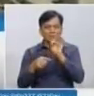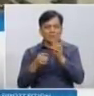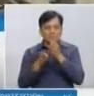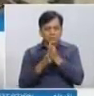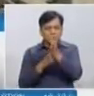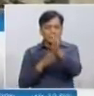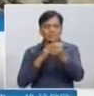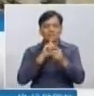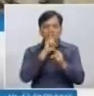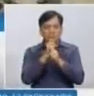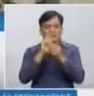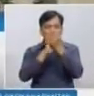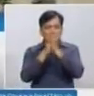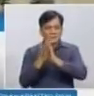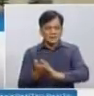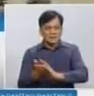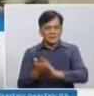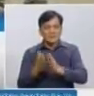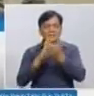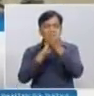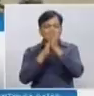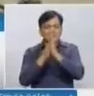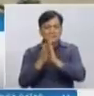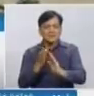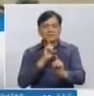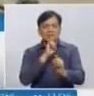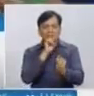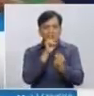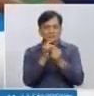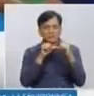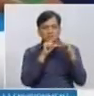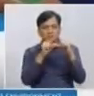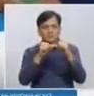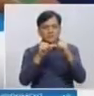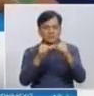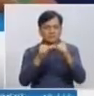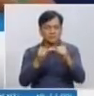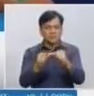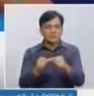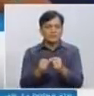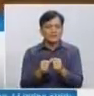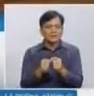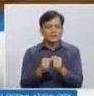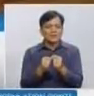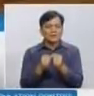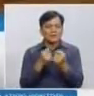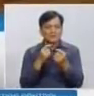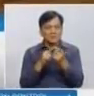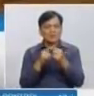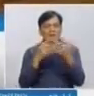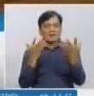peace, a peace that will last beyond this lifetime and whose dividends our